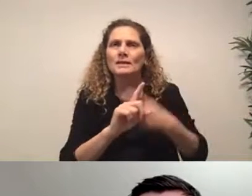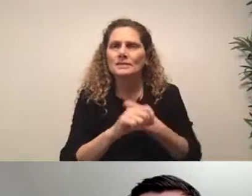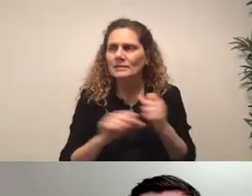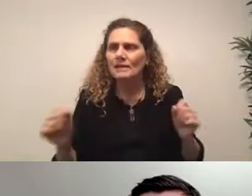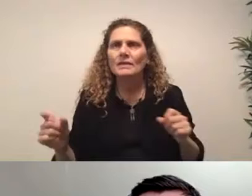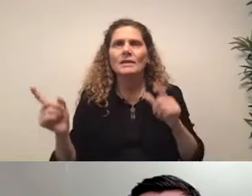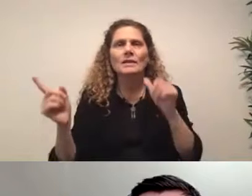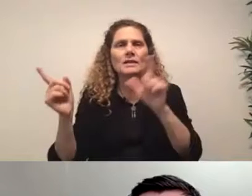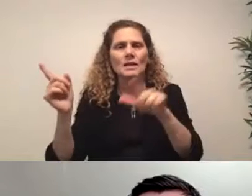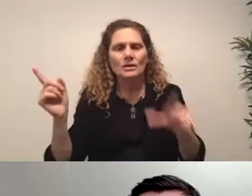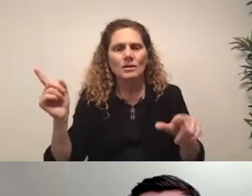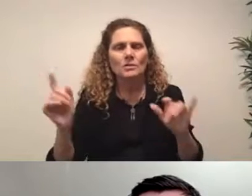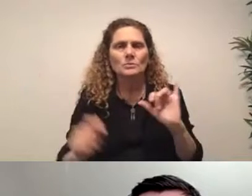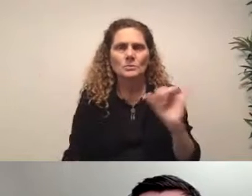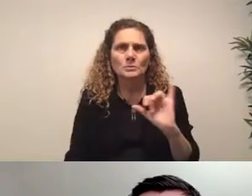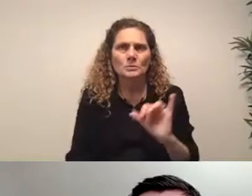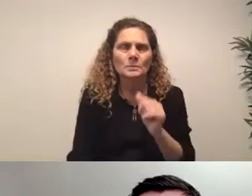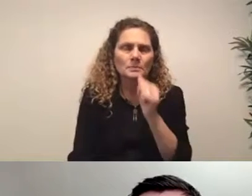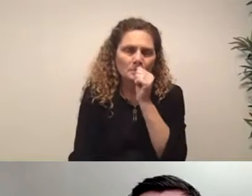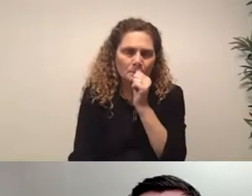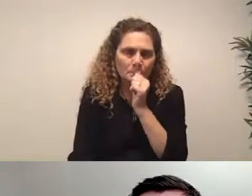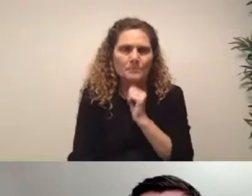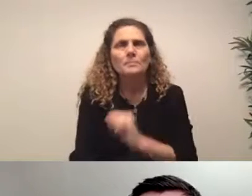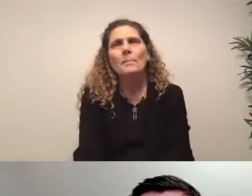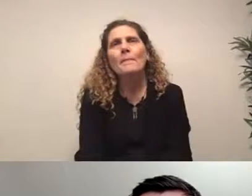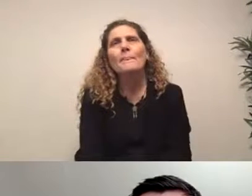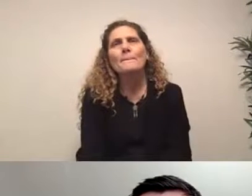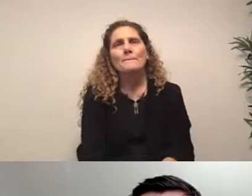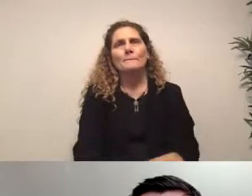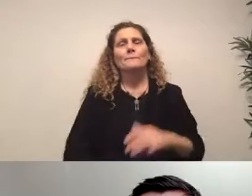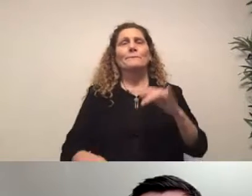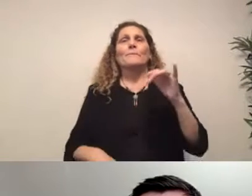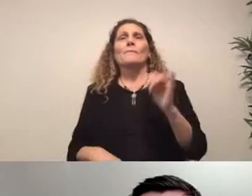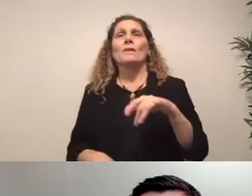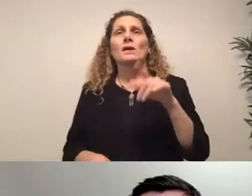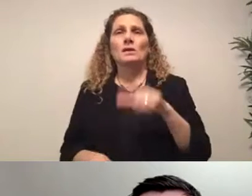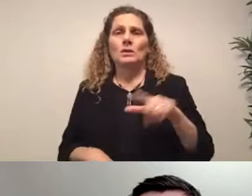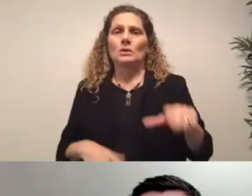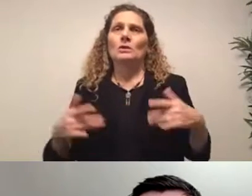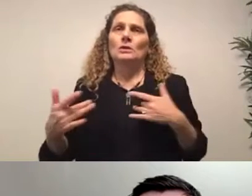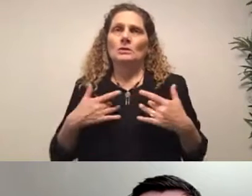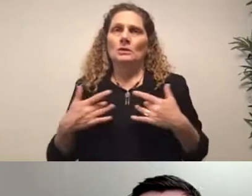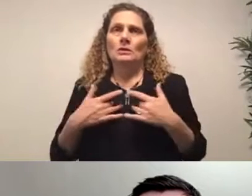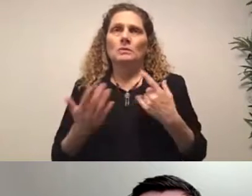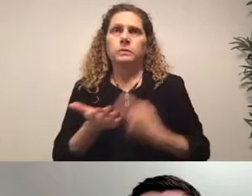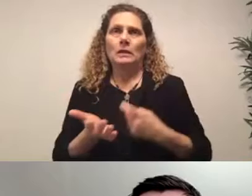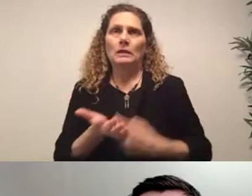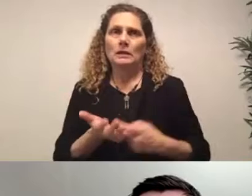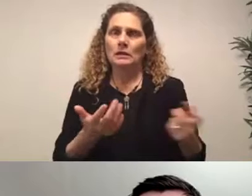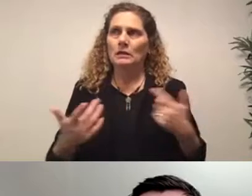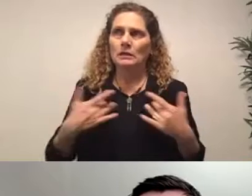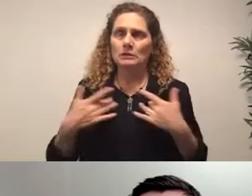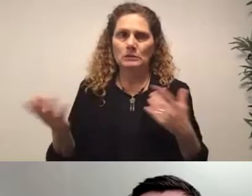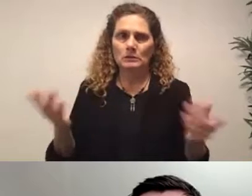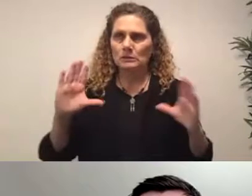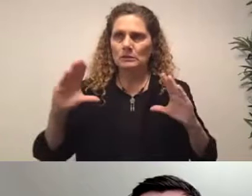both groups have told me there is reason to be concerned here. There could be a horrible situation in housing, not